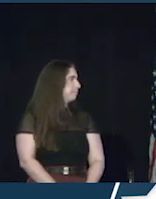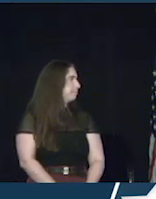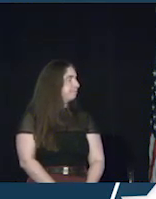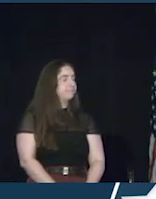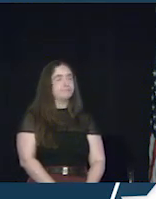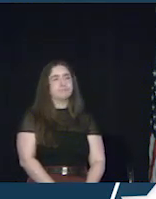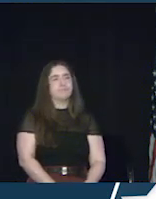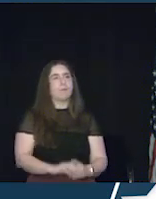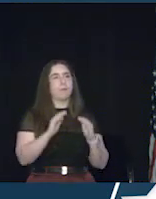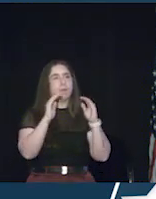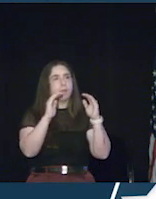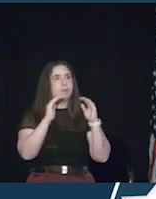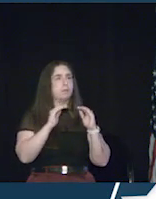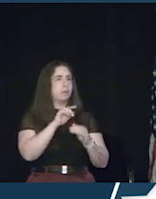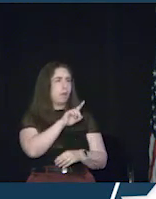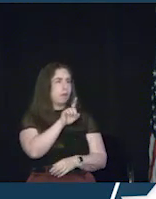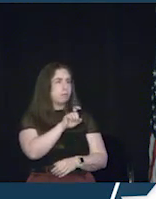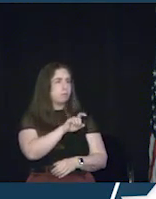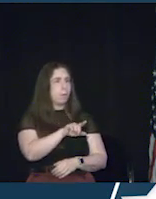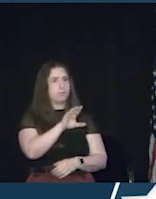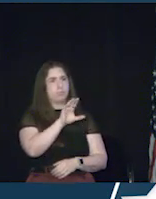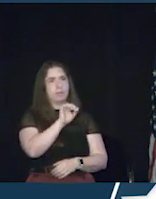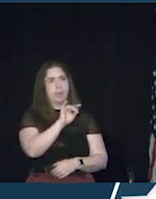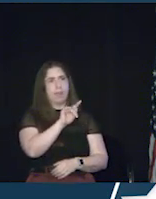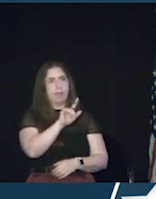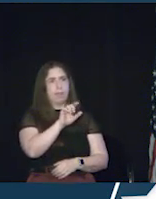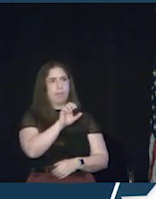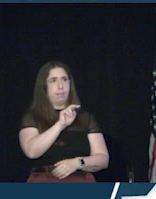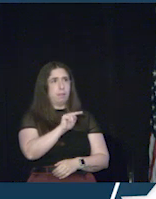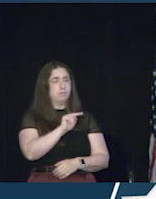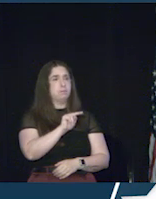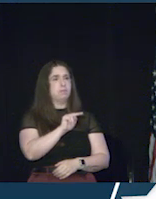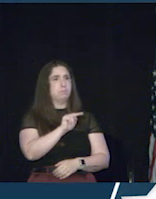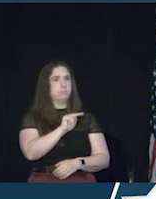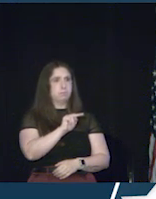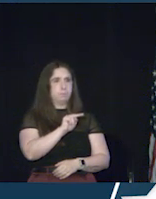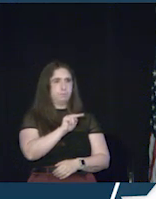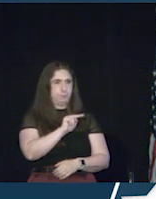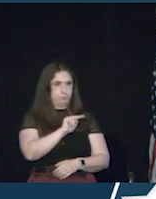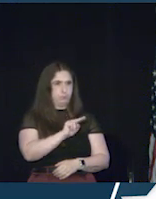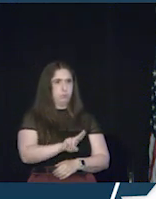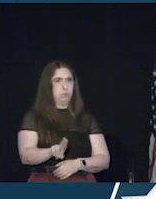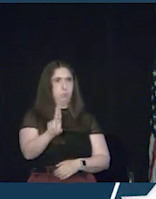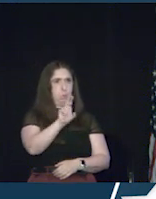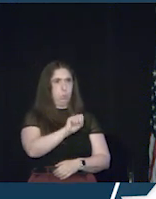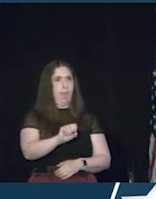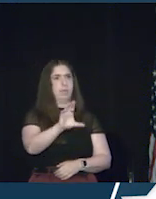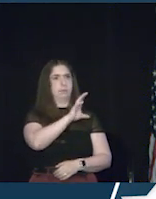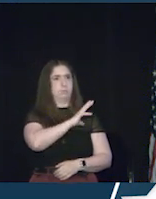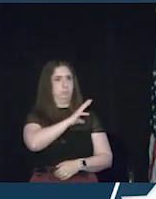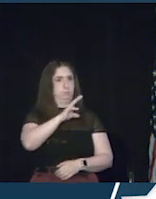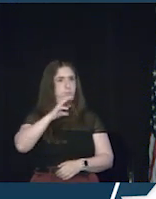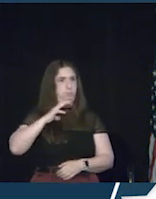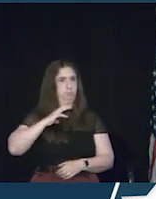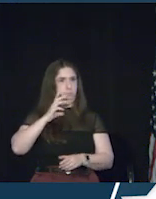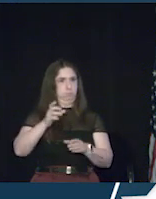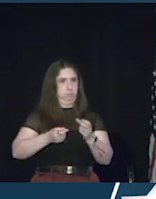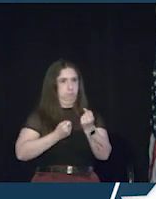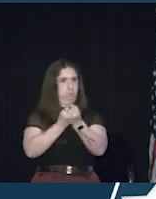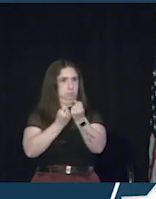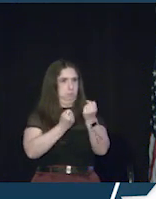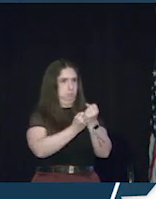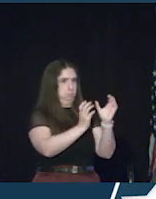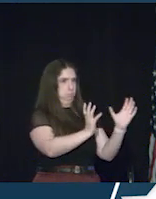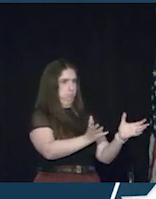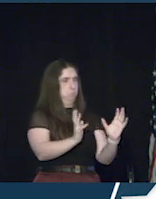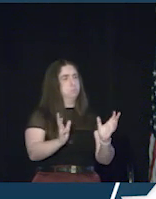Kayla, next question for you. As a U.S. congressional lobbyist, how do you spend your days on Capitol Hill? Thank